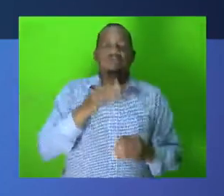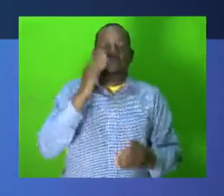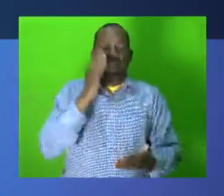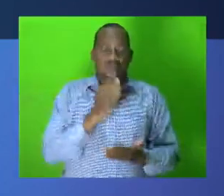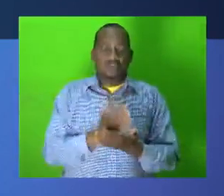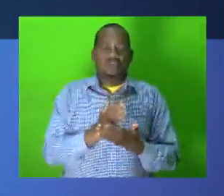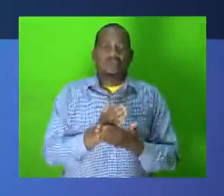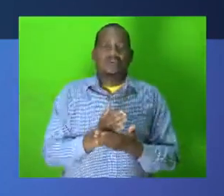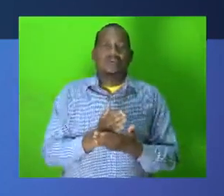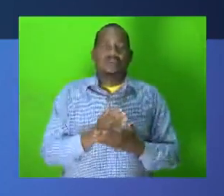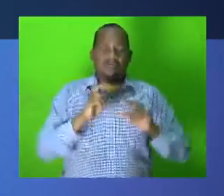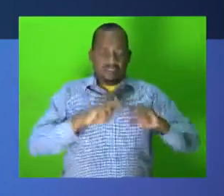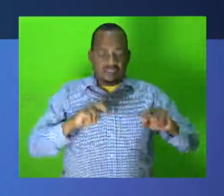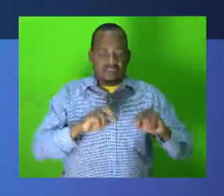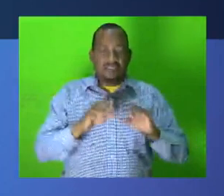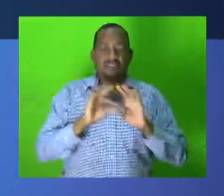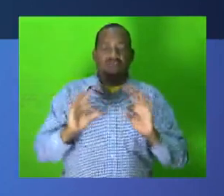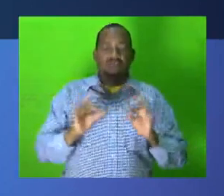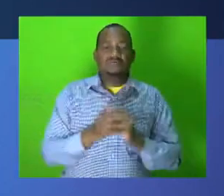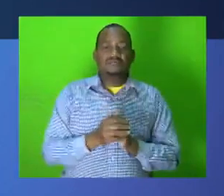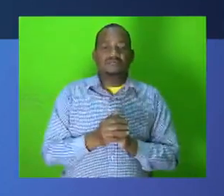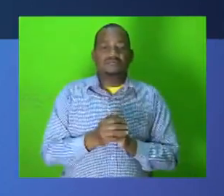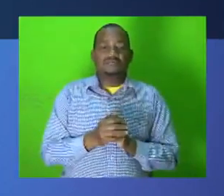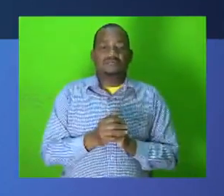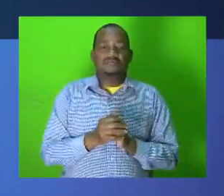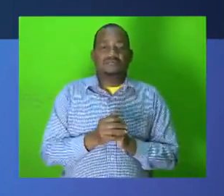is they conducting research for knowing